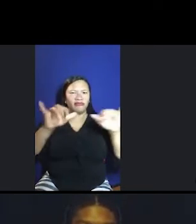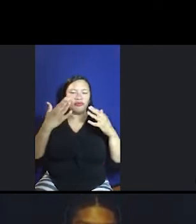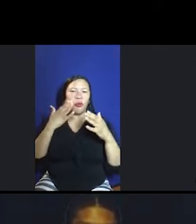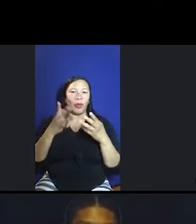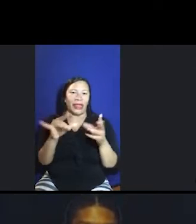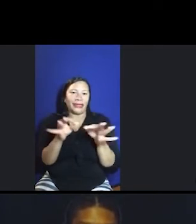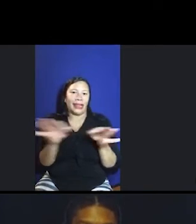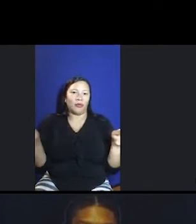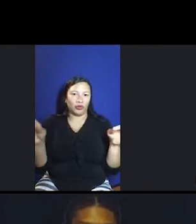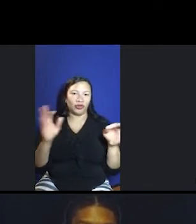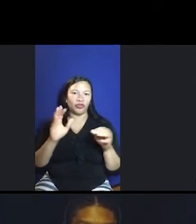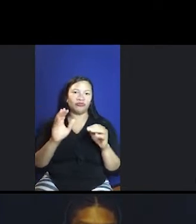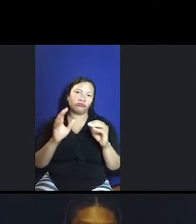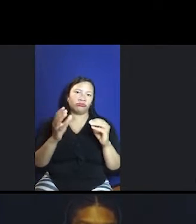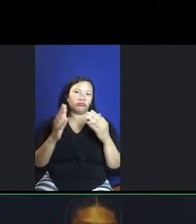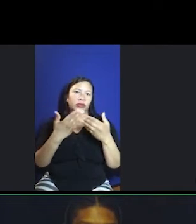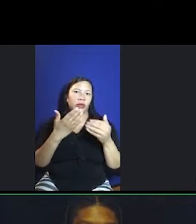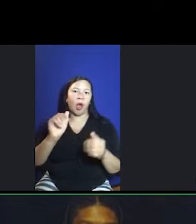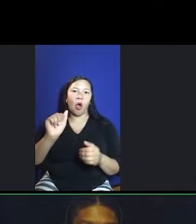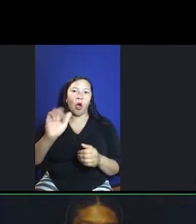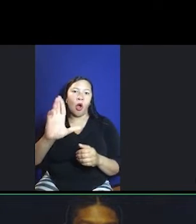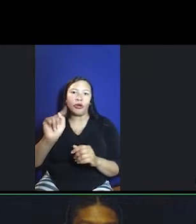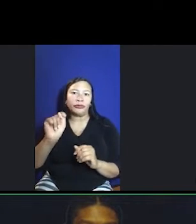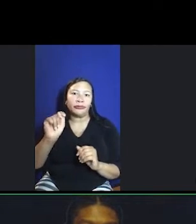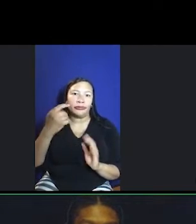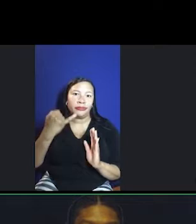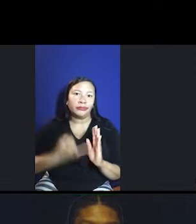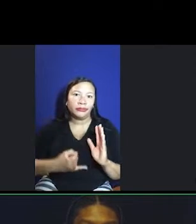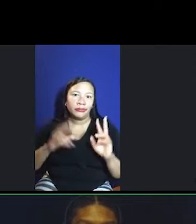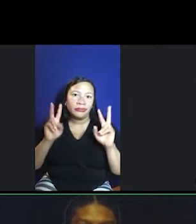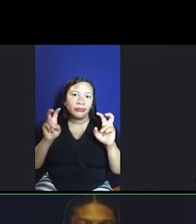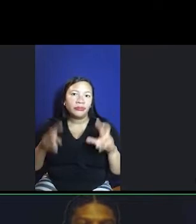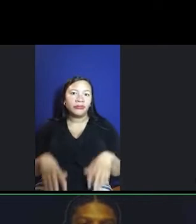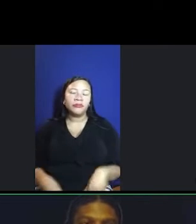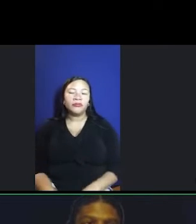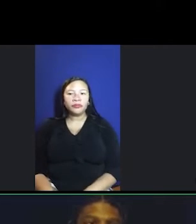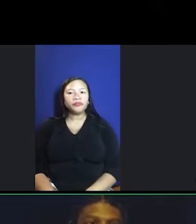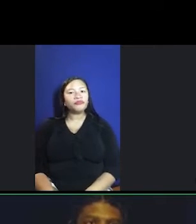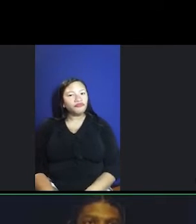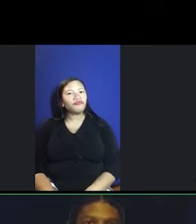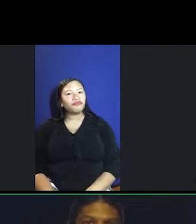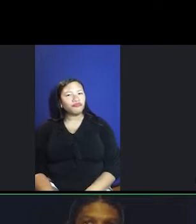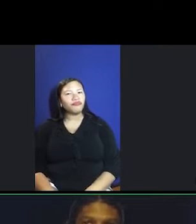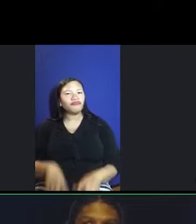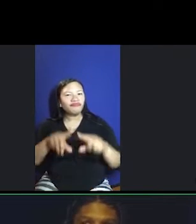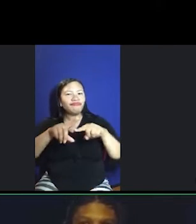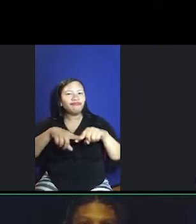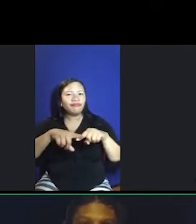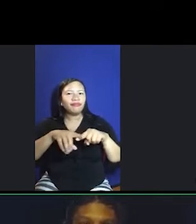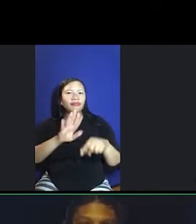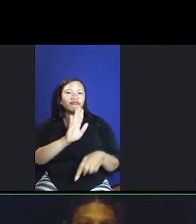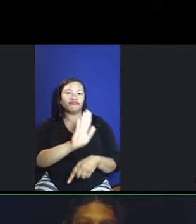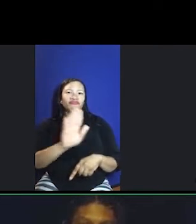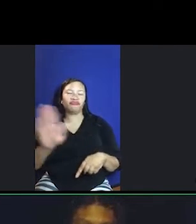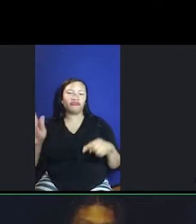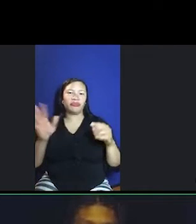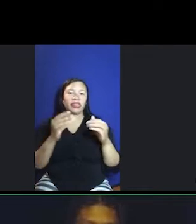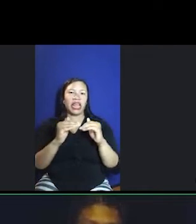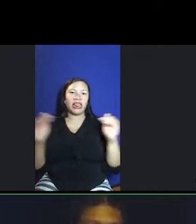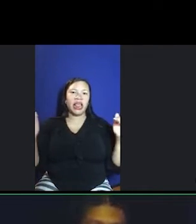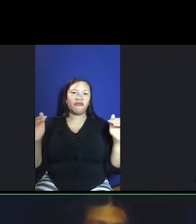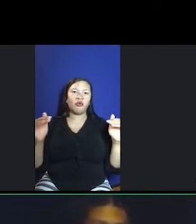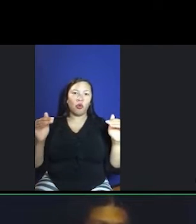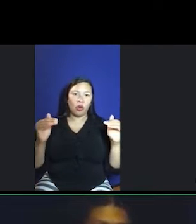It's an art form almost. Yeah, I would say you can, with depending on a person's level of